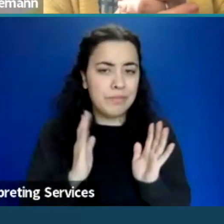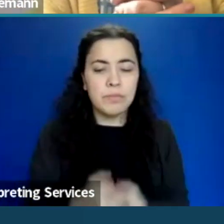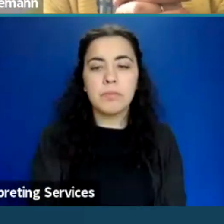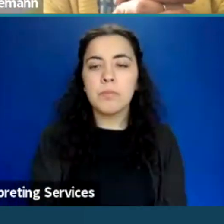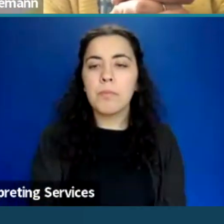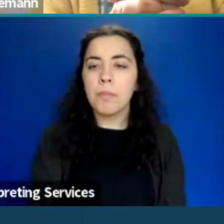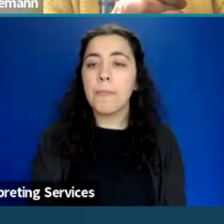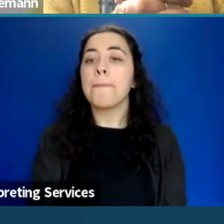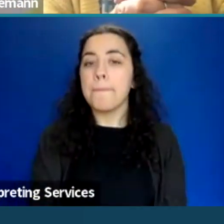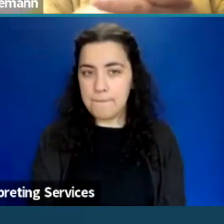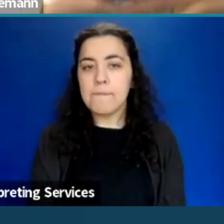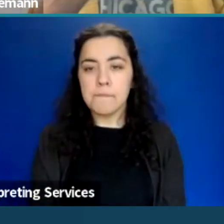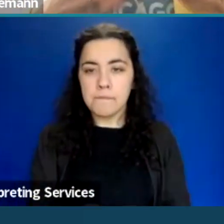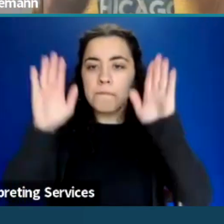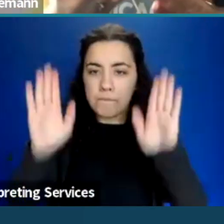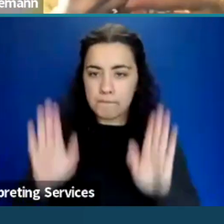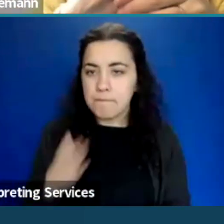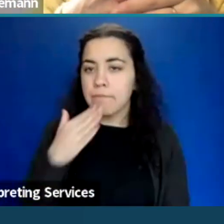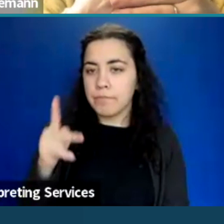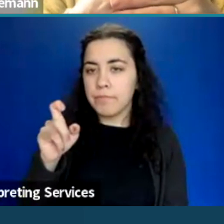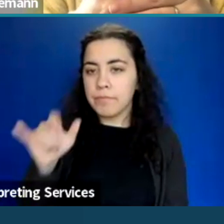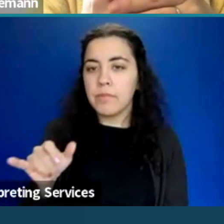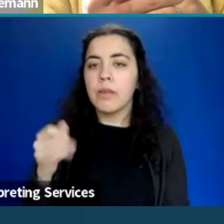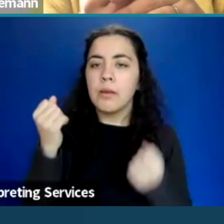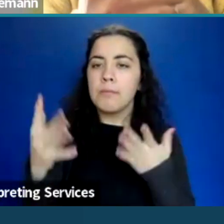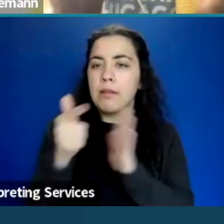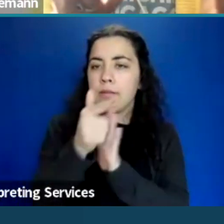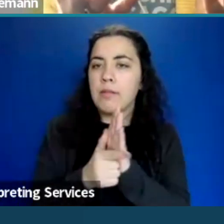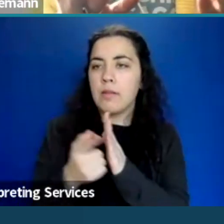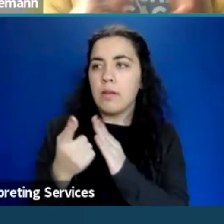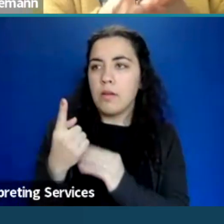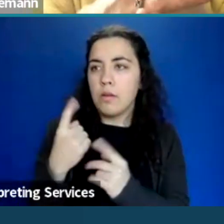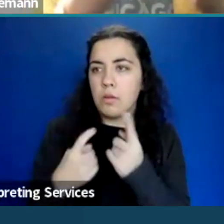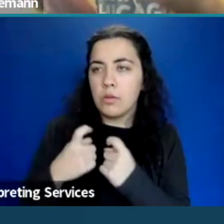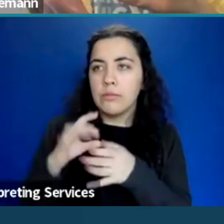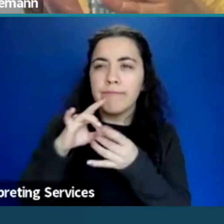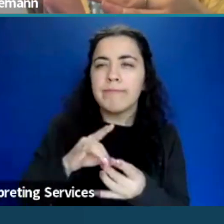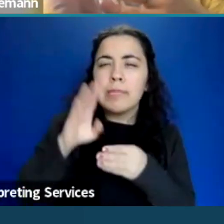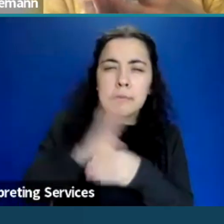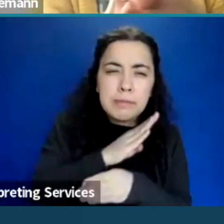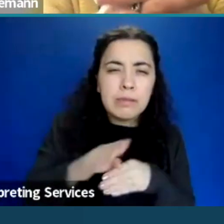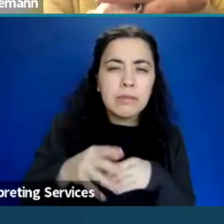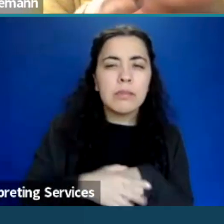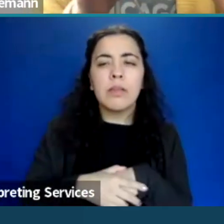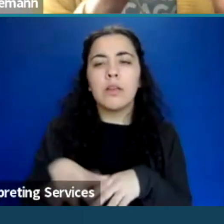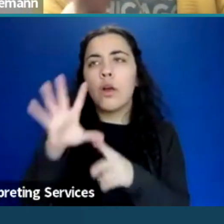lot of the legal questions we've been talking about, you've been talking about businesses and saying the, you know, word businesses or cultural